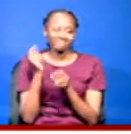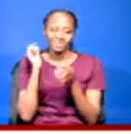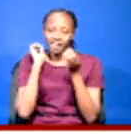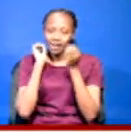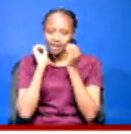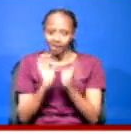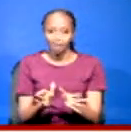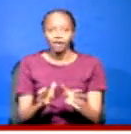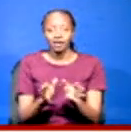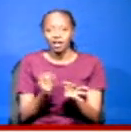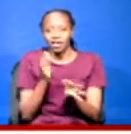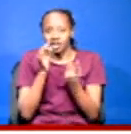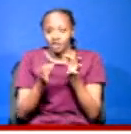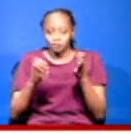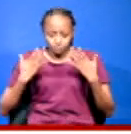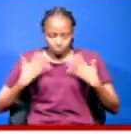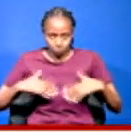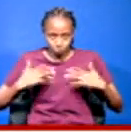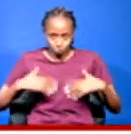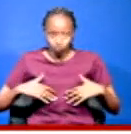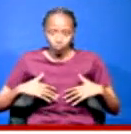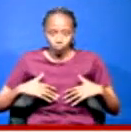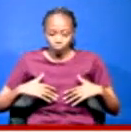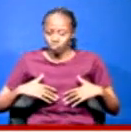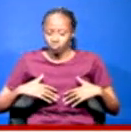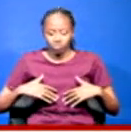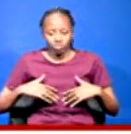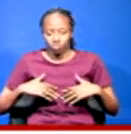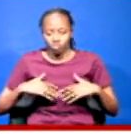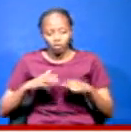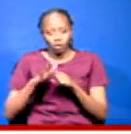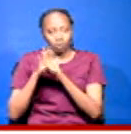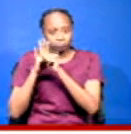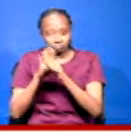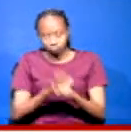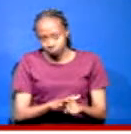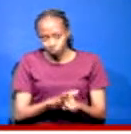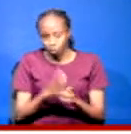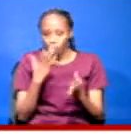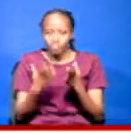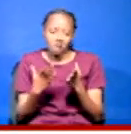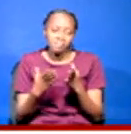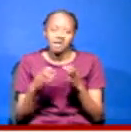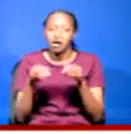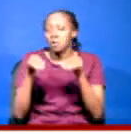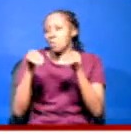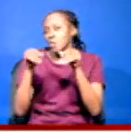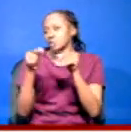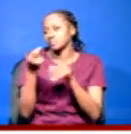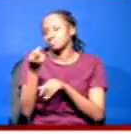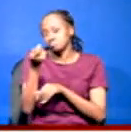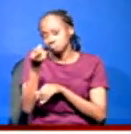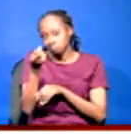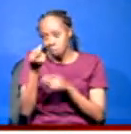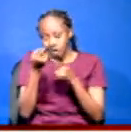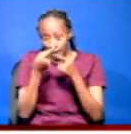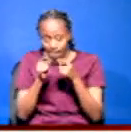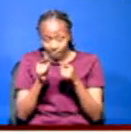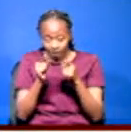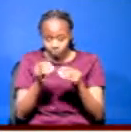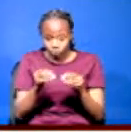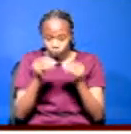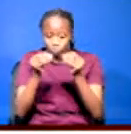the human element is of substandard quality. In the delivery of the services to individuals